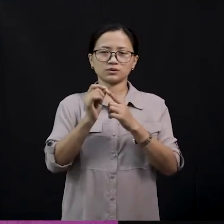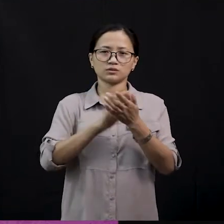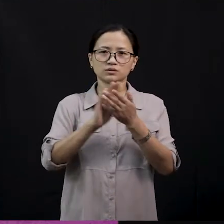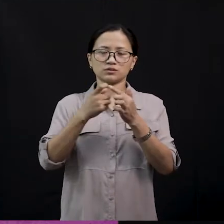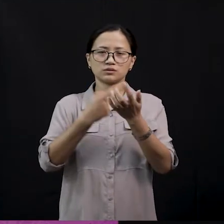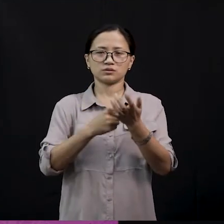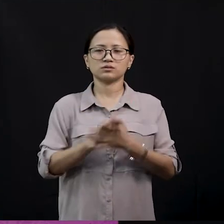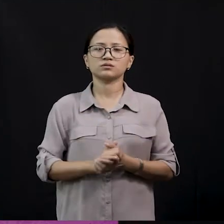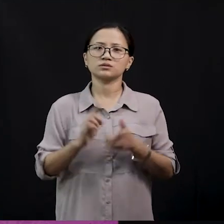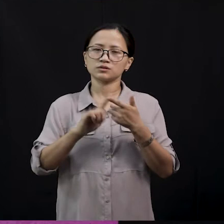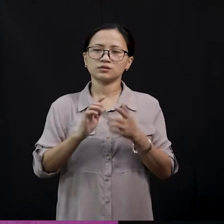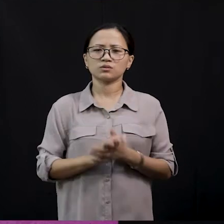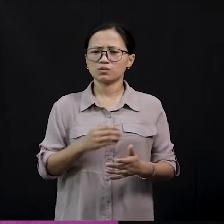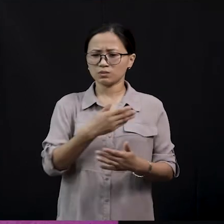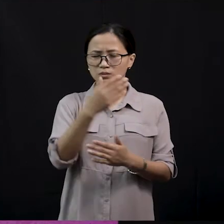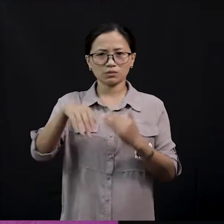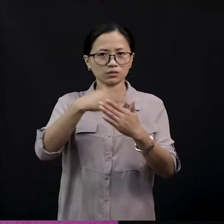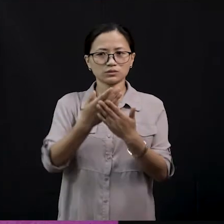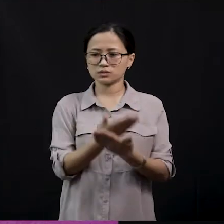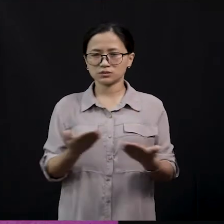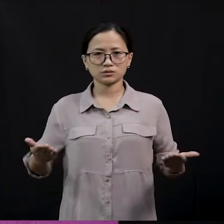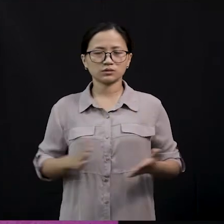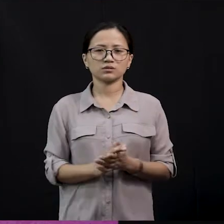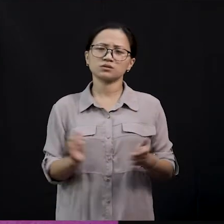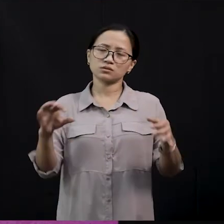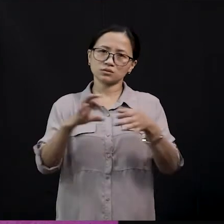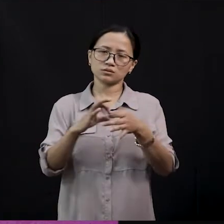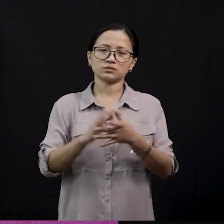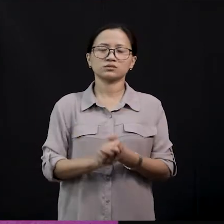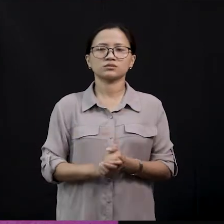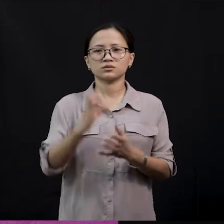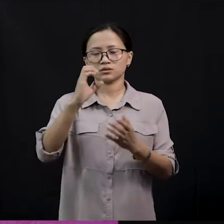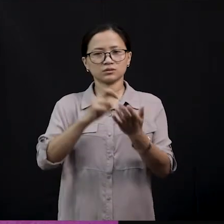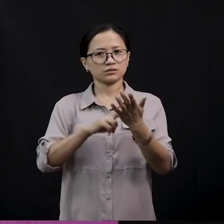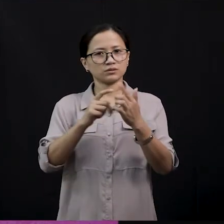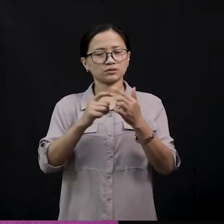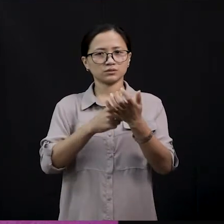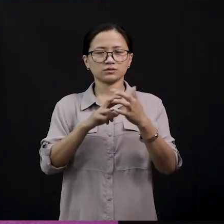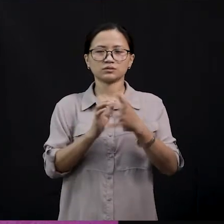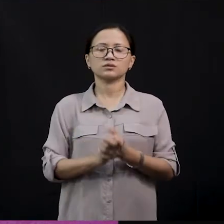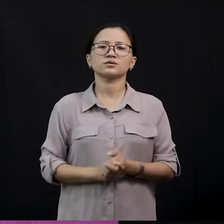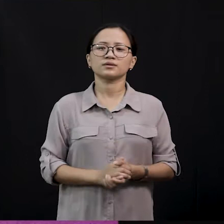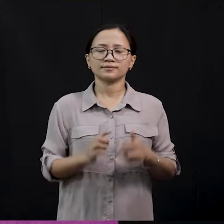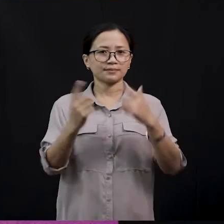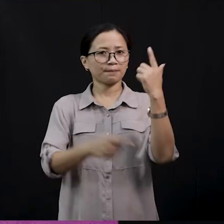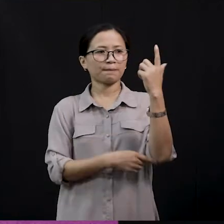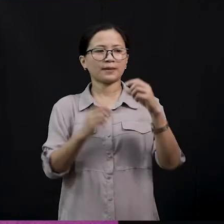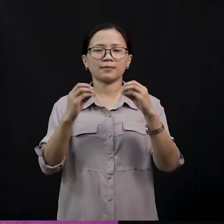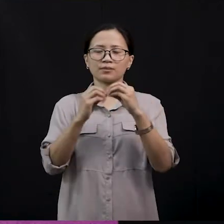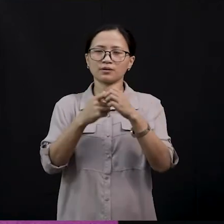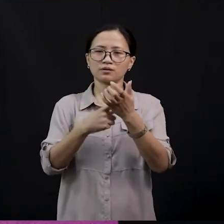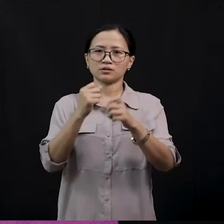reformer. Now all these things have very close connection with our lesson, that is The Last Bargain.